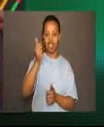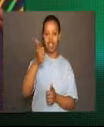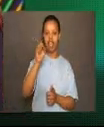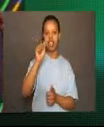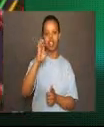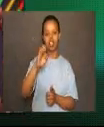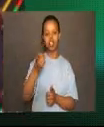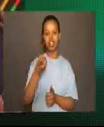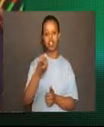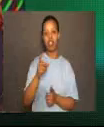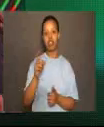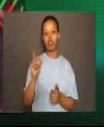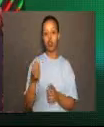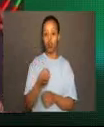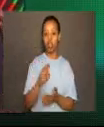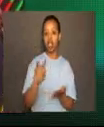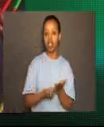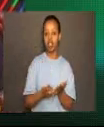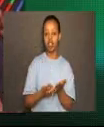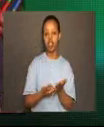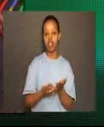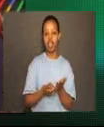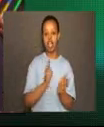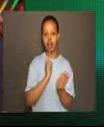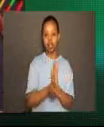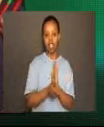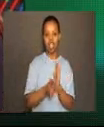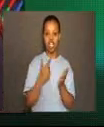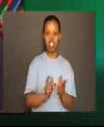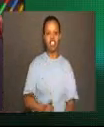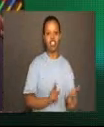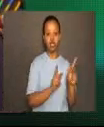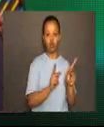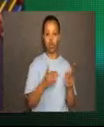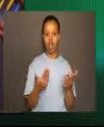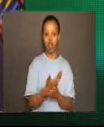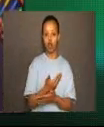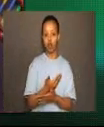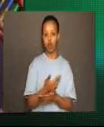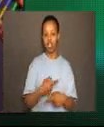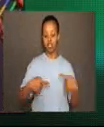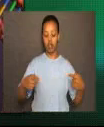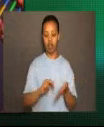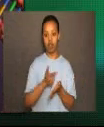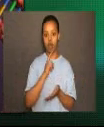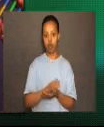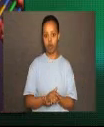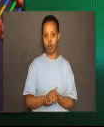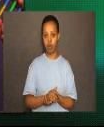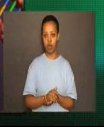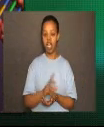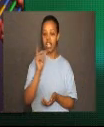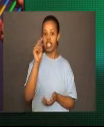region, which acts as a template for the synthesis of a new strand.